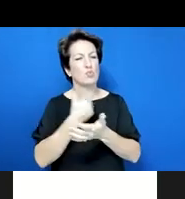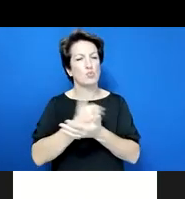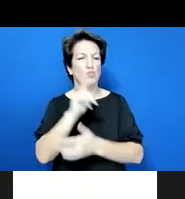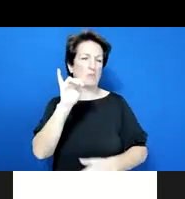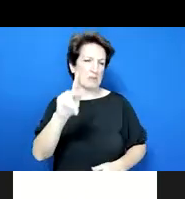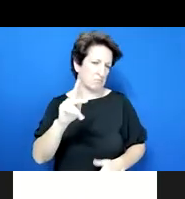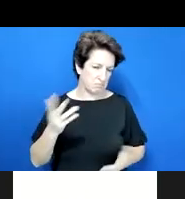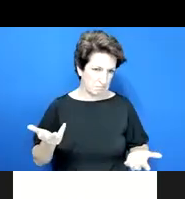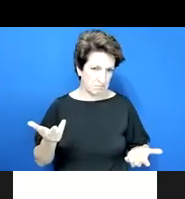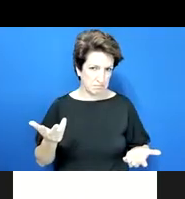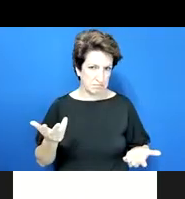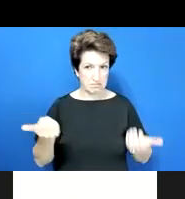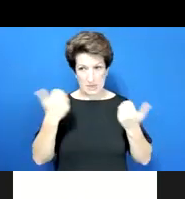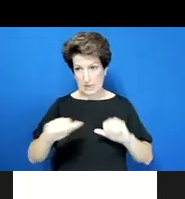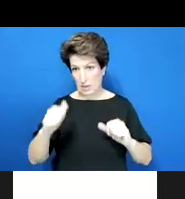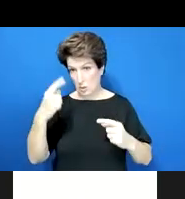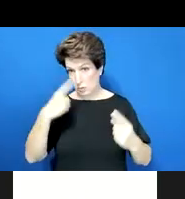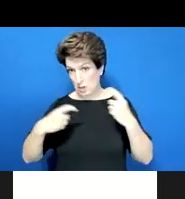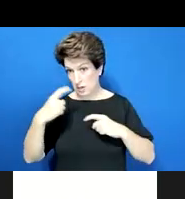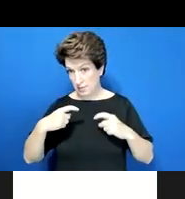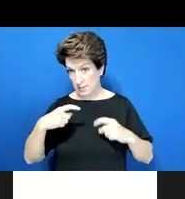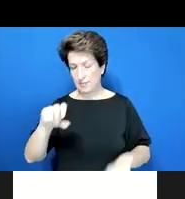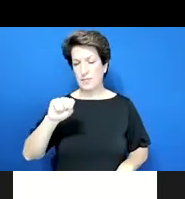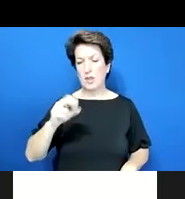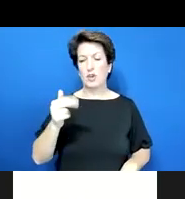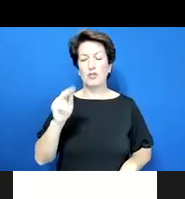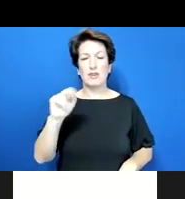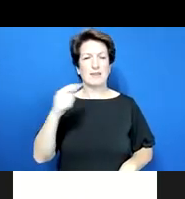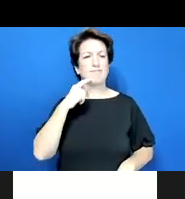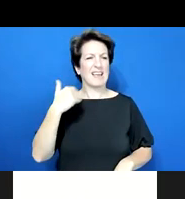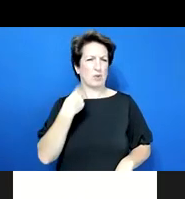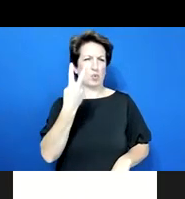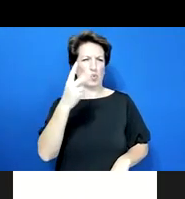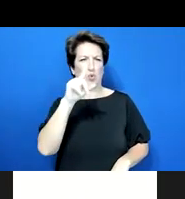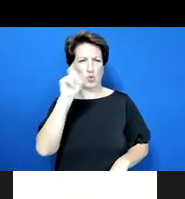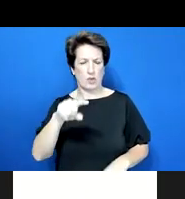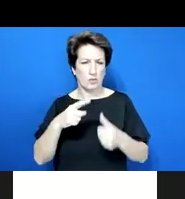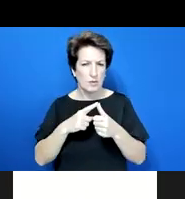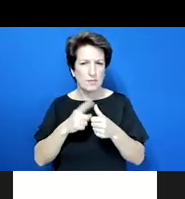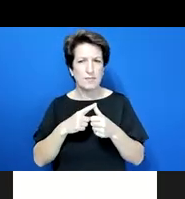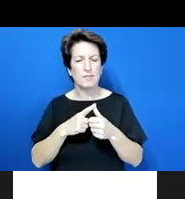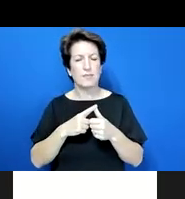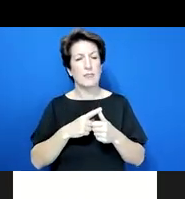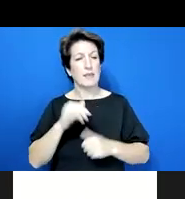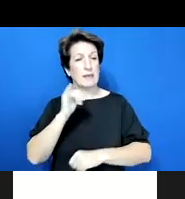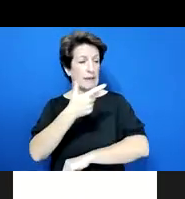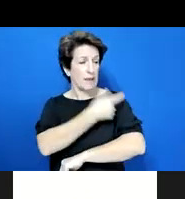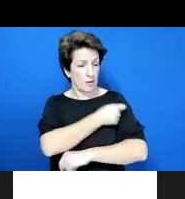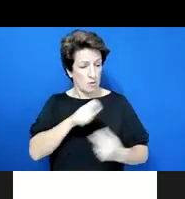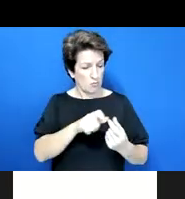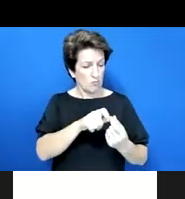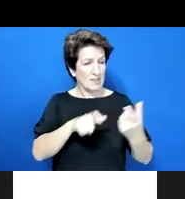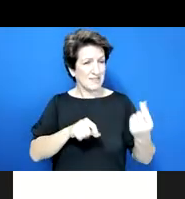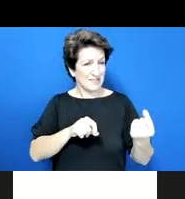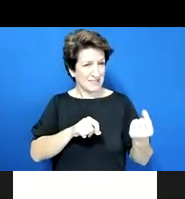questions? So Geoff, we have two questions. One is, does the vaccination receipt for those that